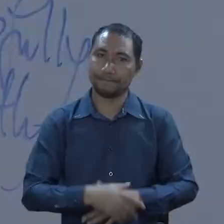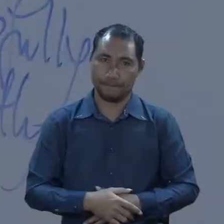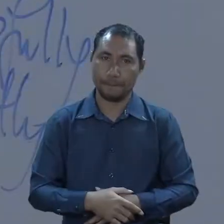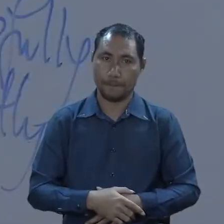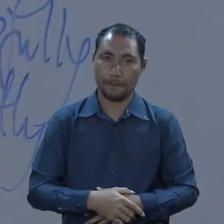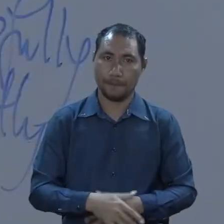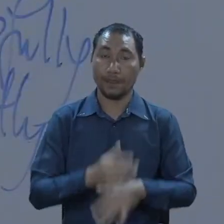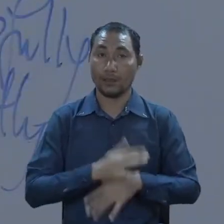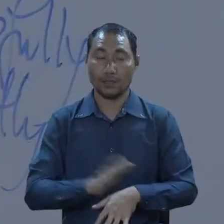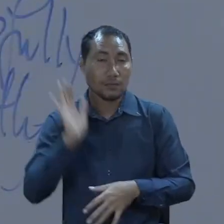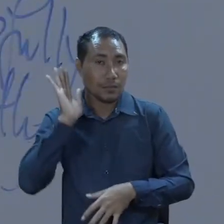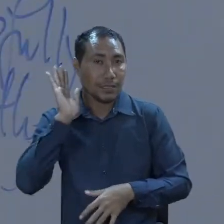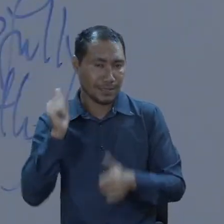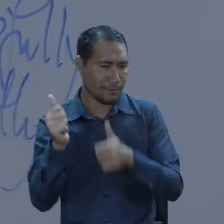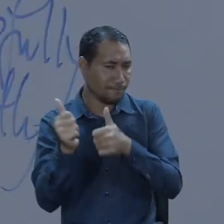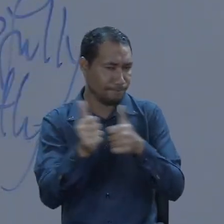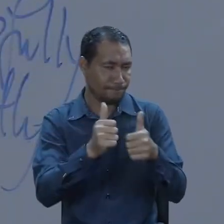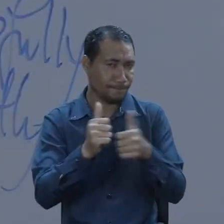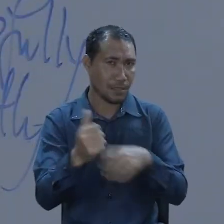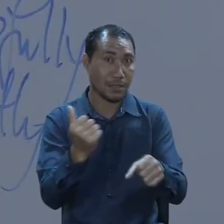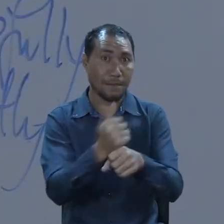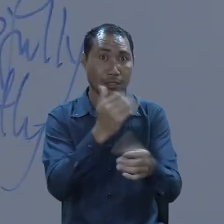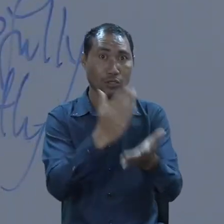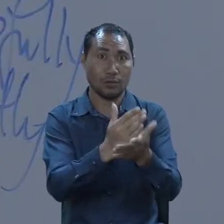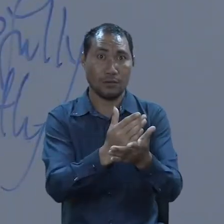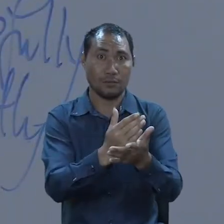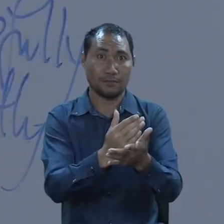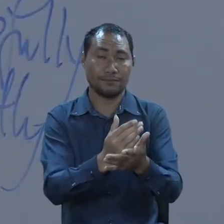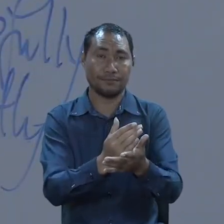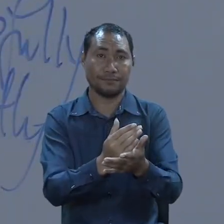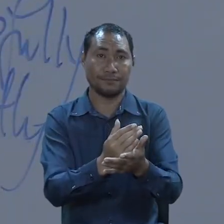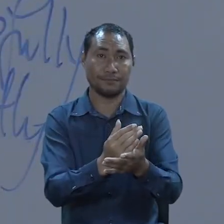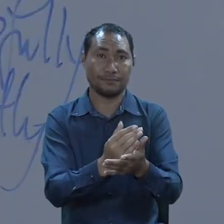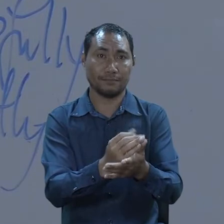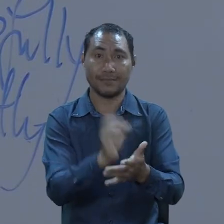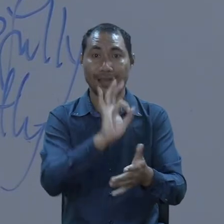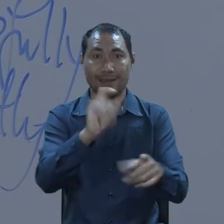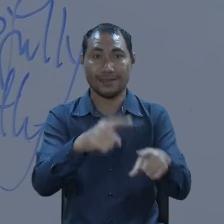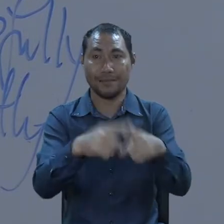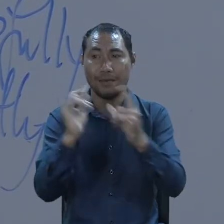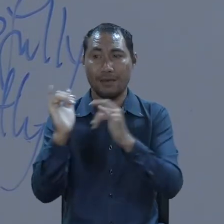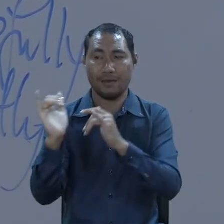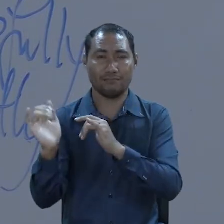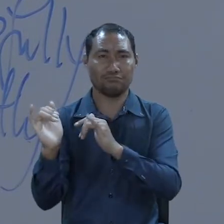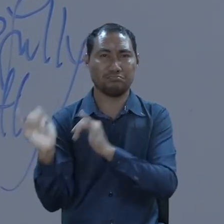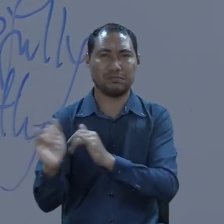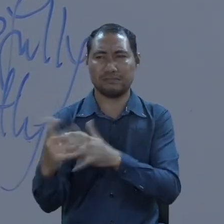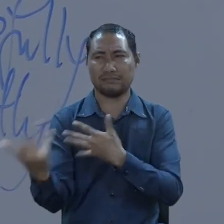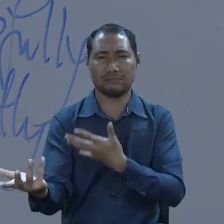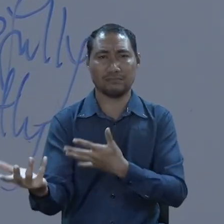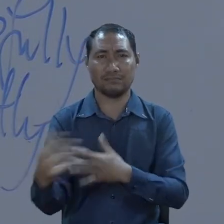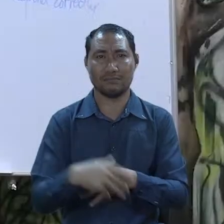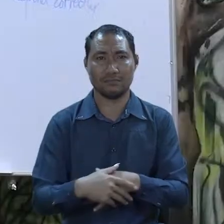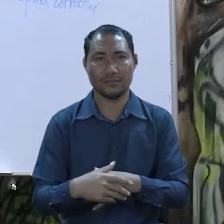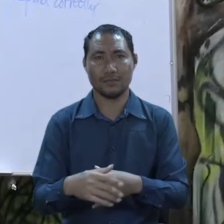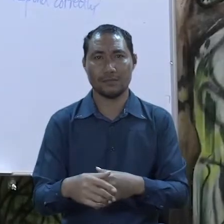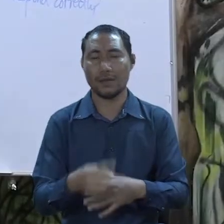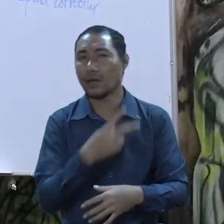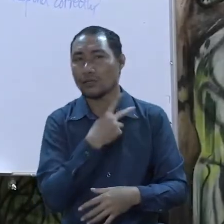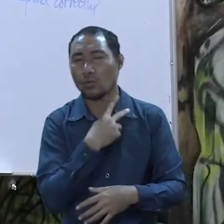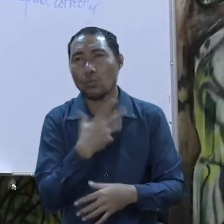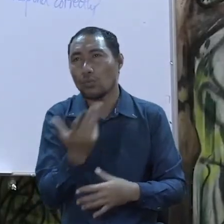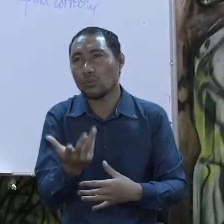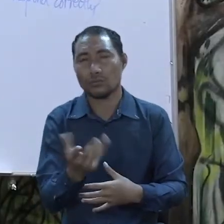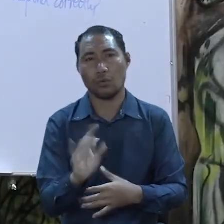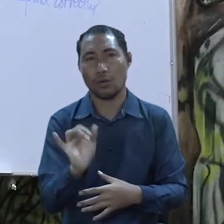attention. You need to listen carefully to make sure that you are not distracted by the noise